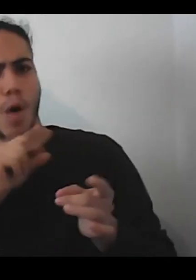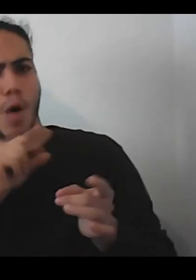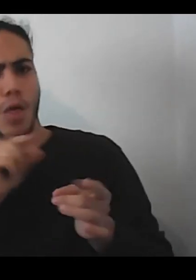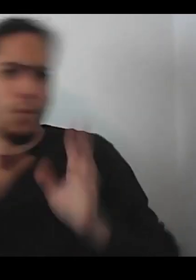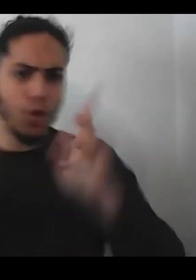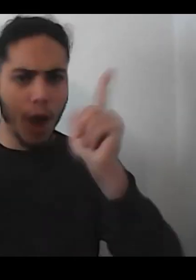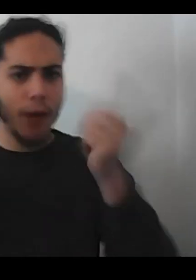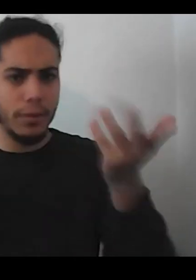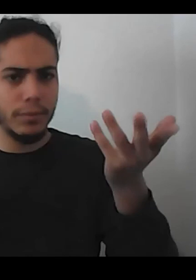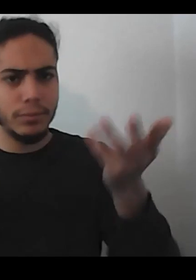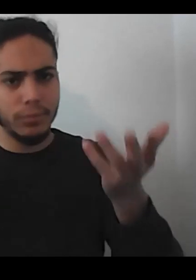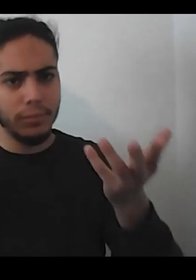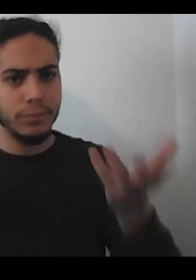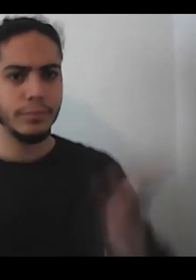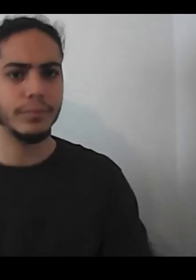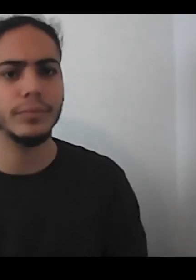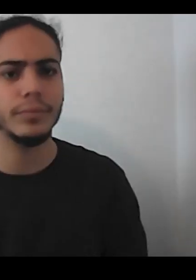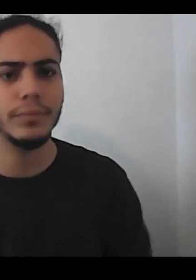avatar.